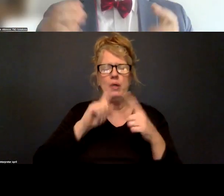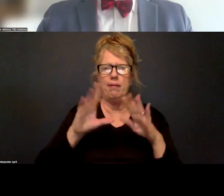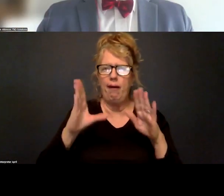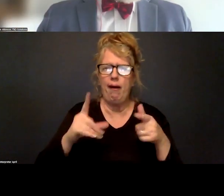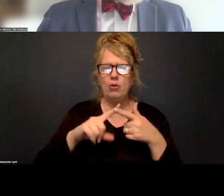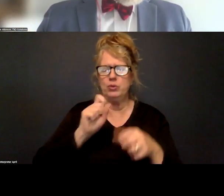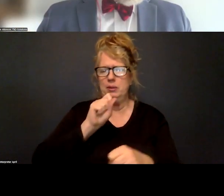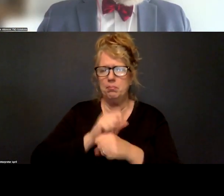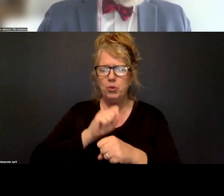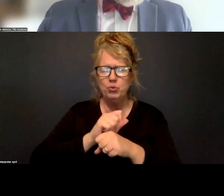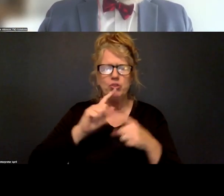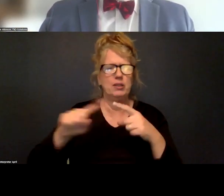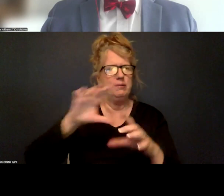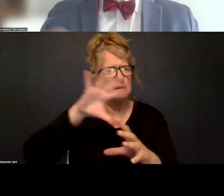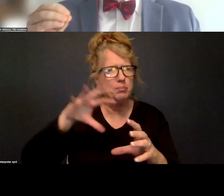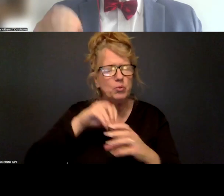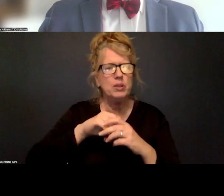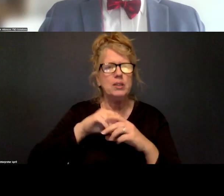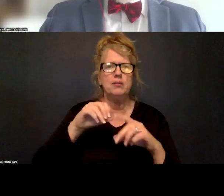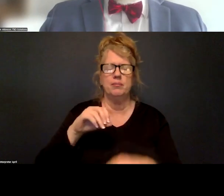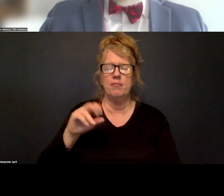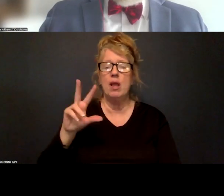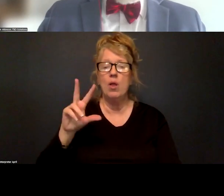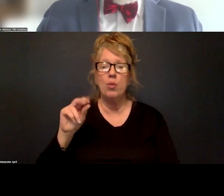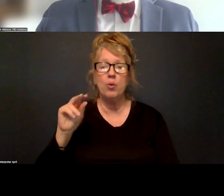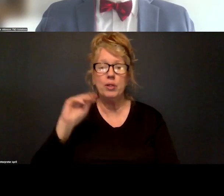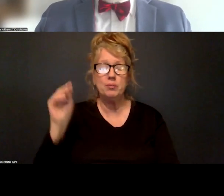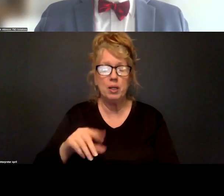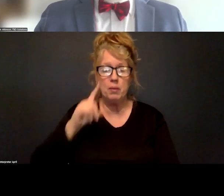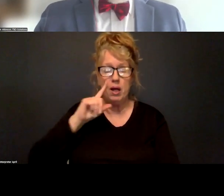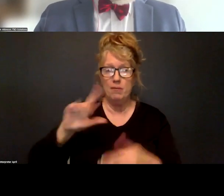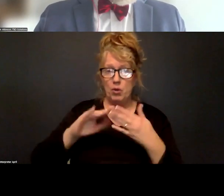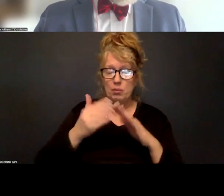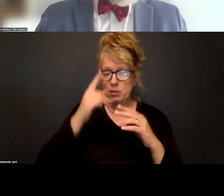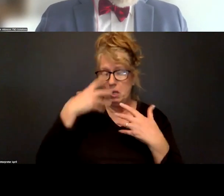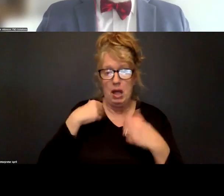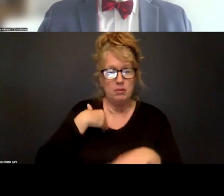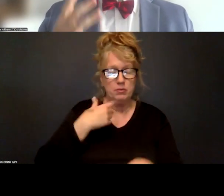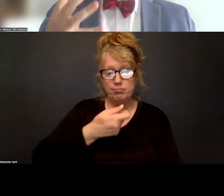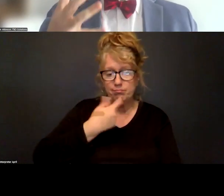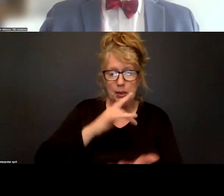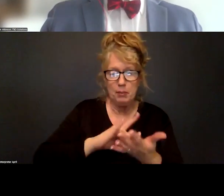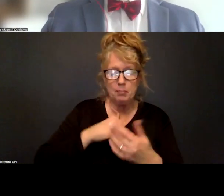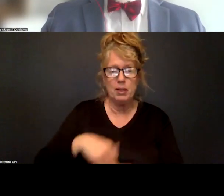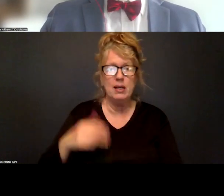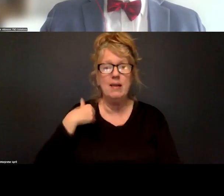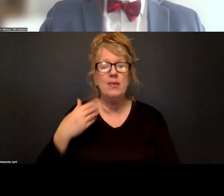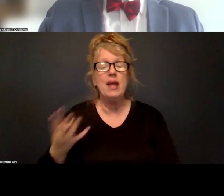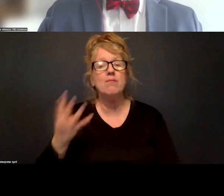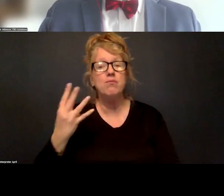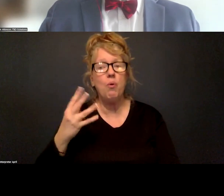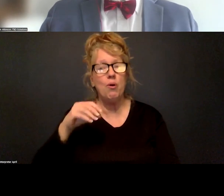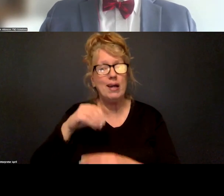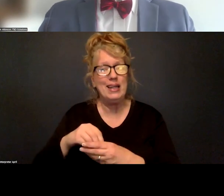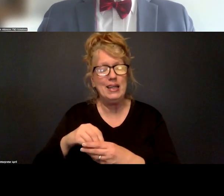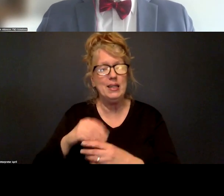their inclusion in community. Only 30% of their community mental health clients have to take medications. They have 4 inpatient beds